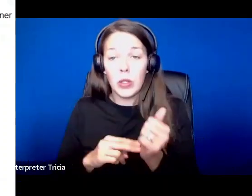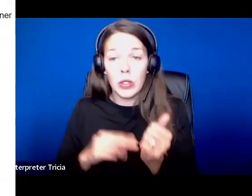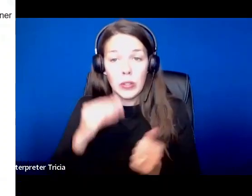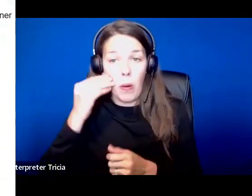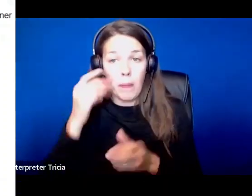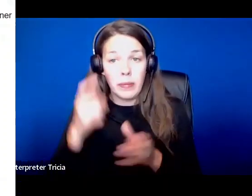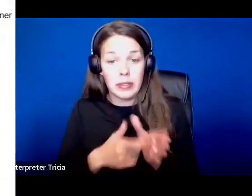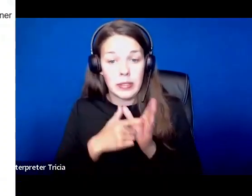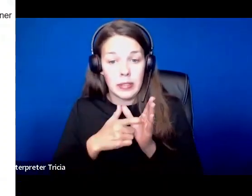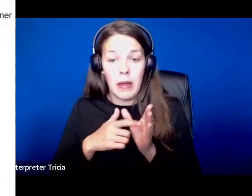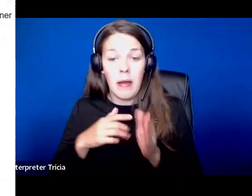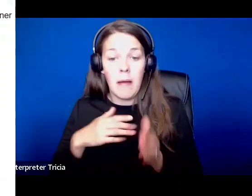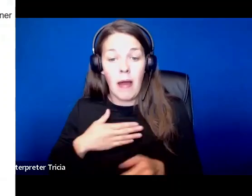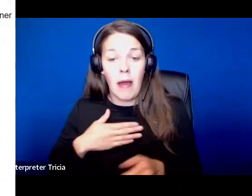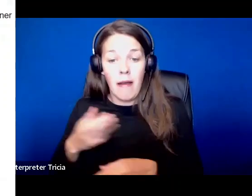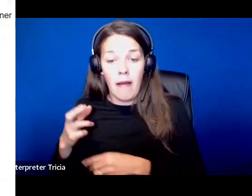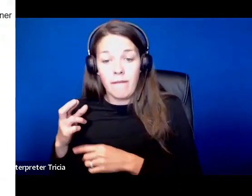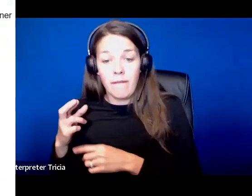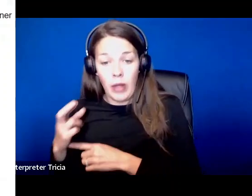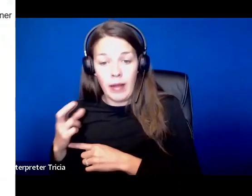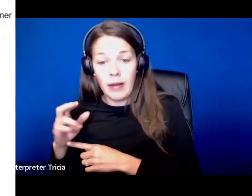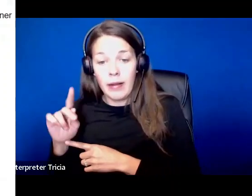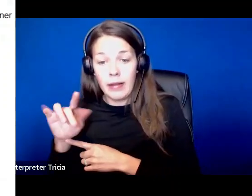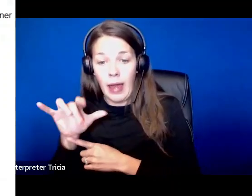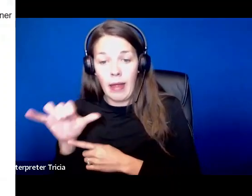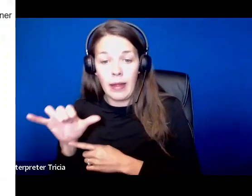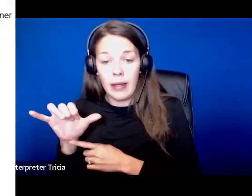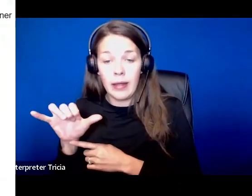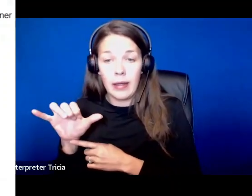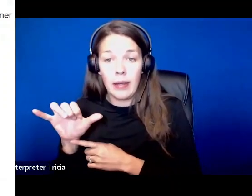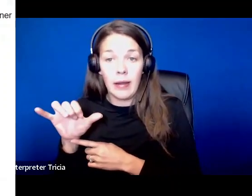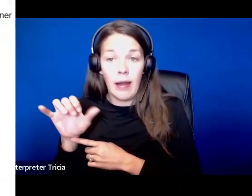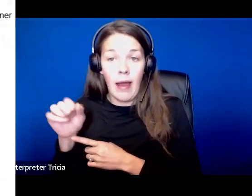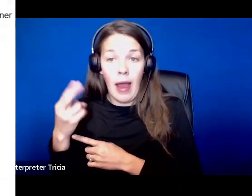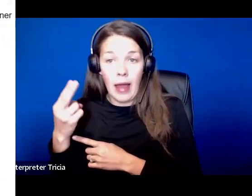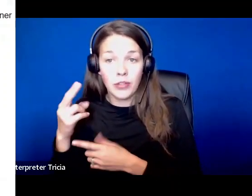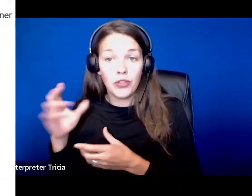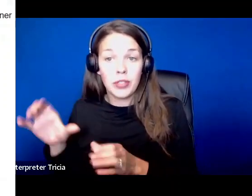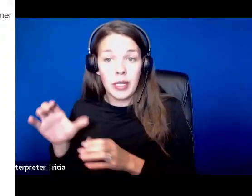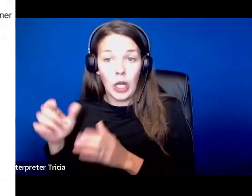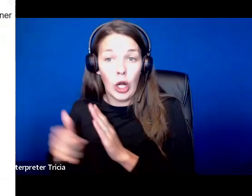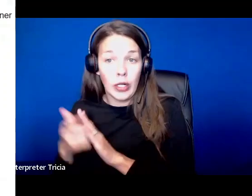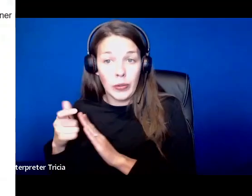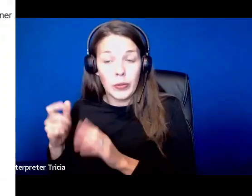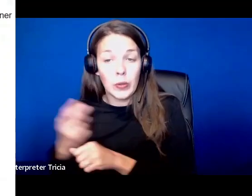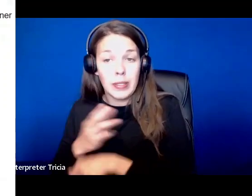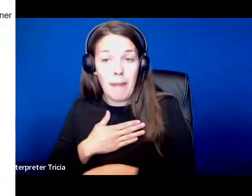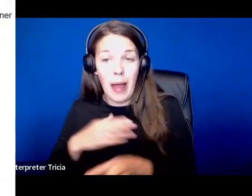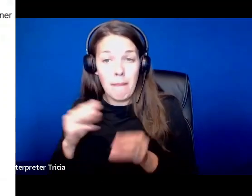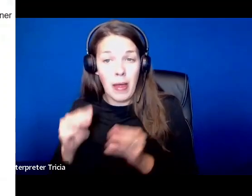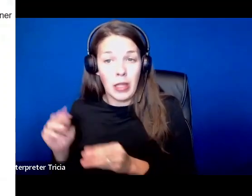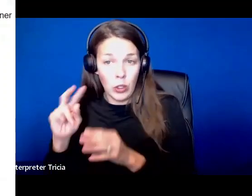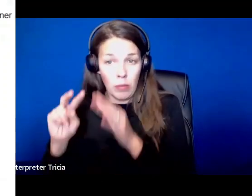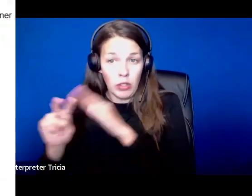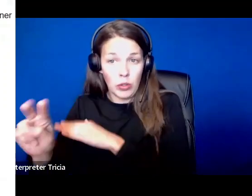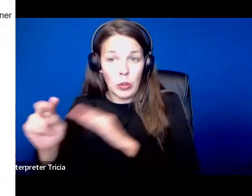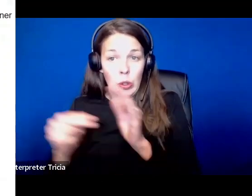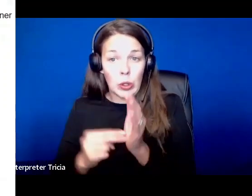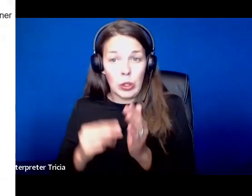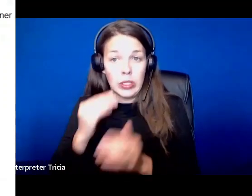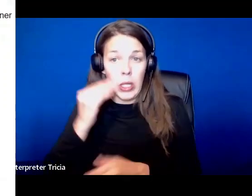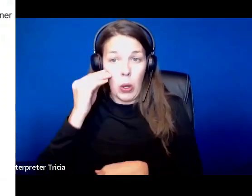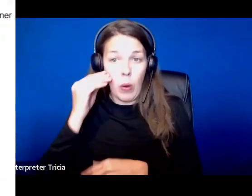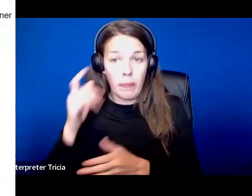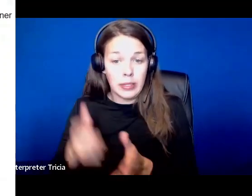my buddy Kelly Ash did an article. He used my method to project nursing home demand, which is